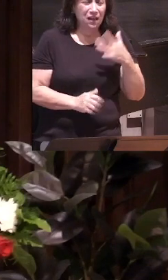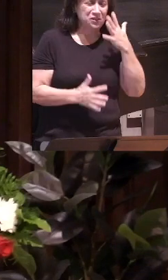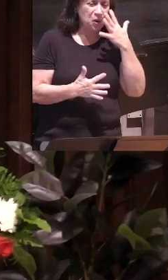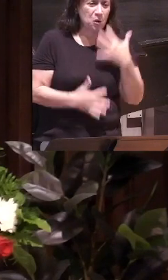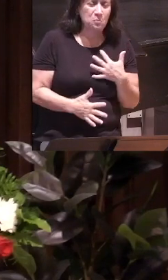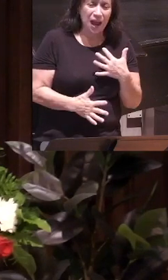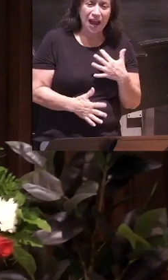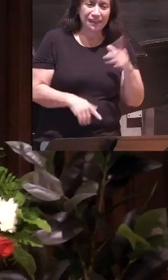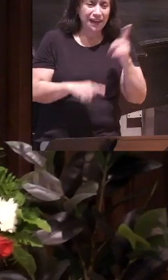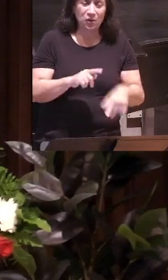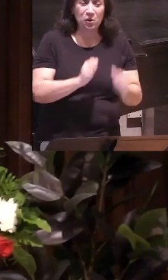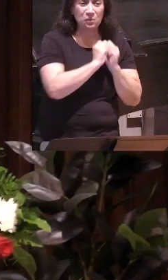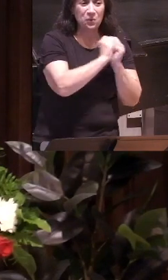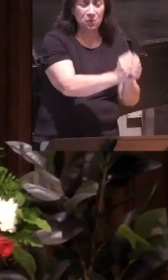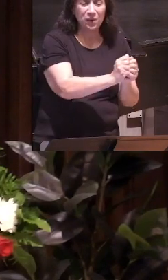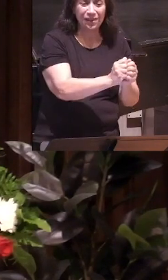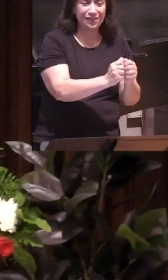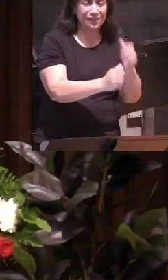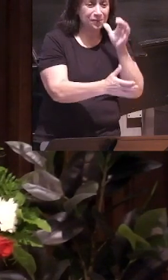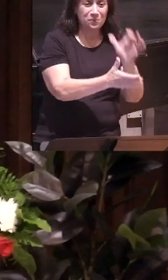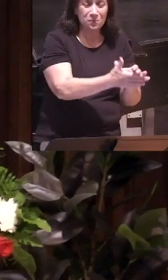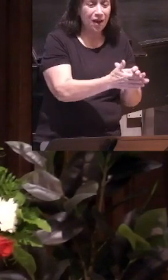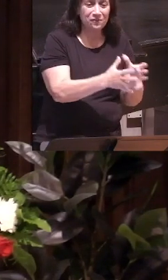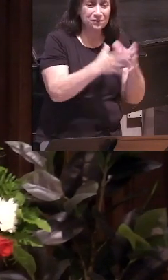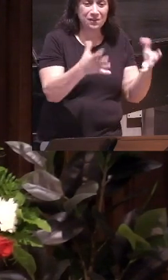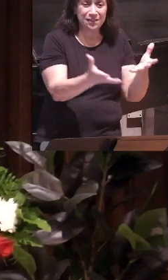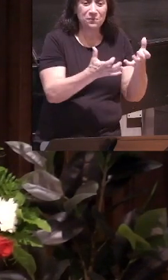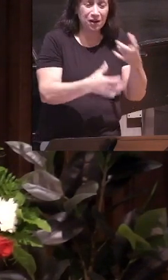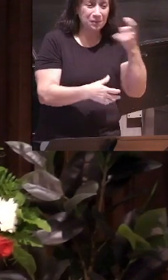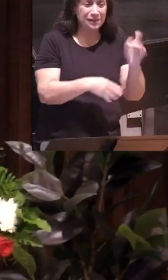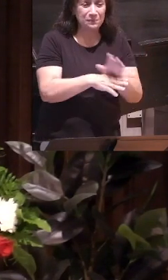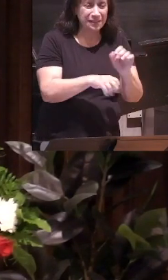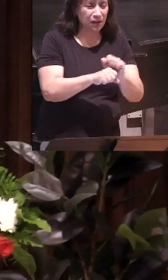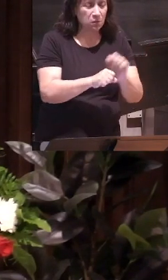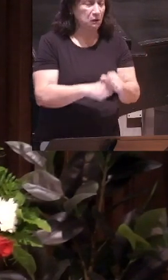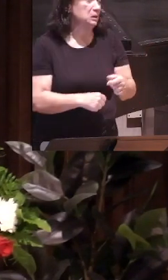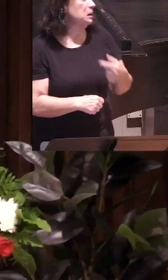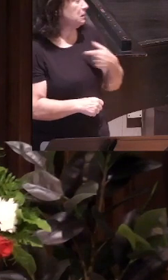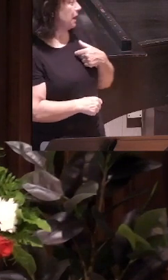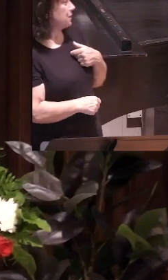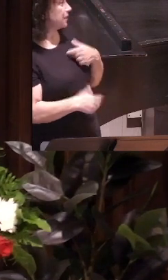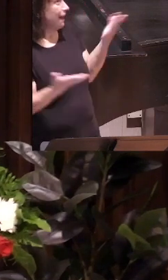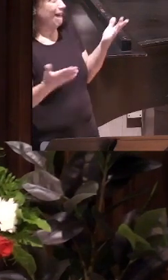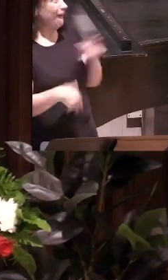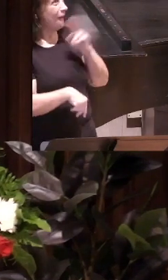just couldn't be there as much as he wanted to. And I was like, this guy is outsourced. So anyway,